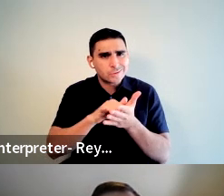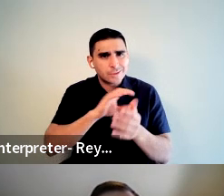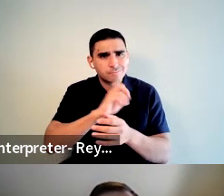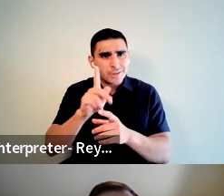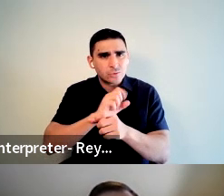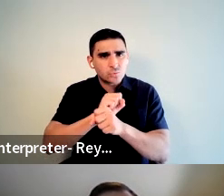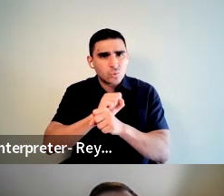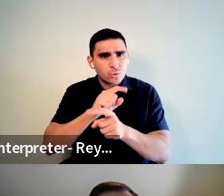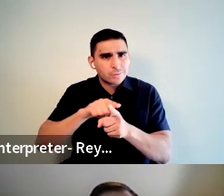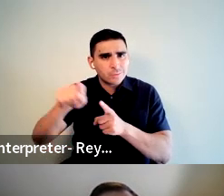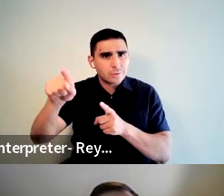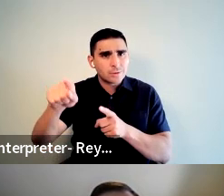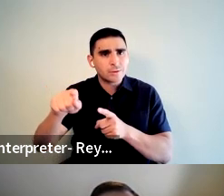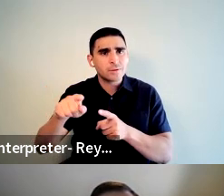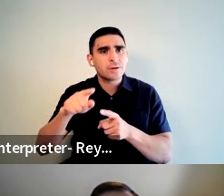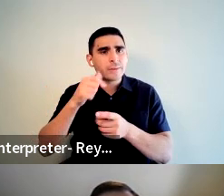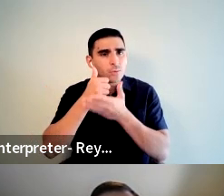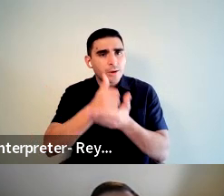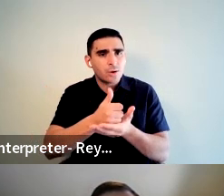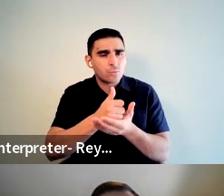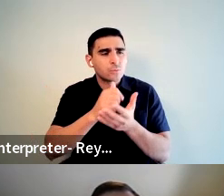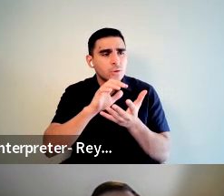things across sort of the behavioral health,